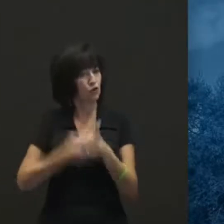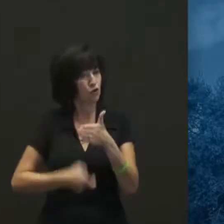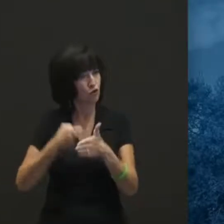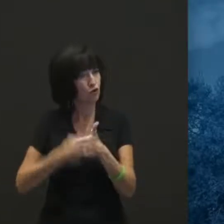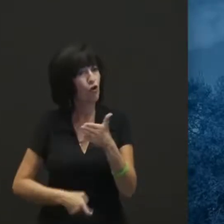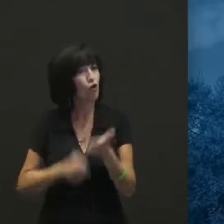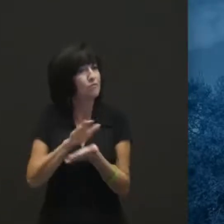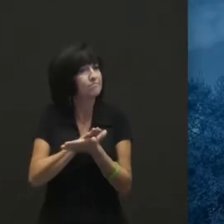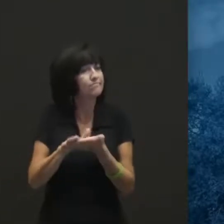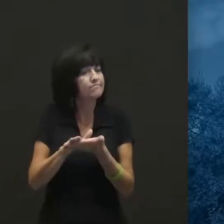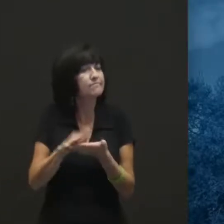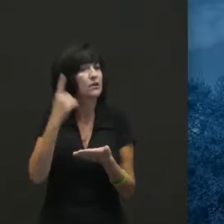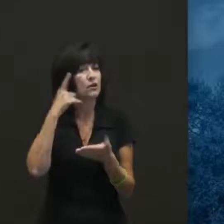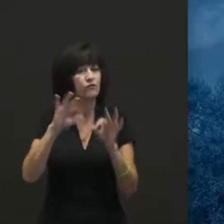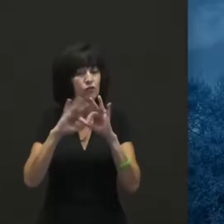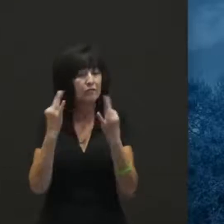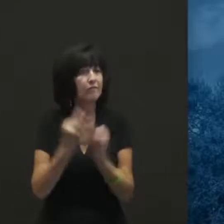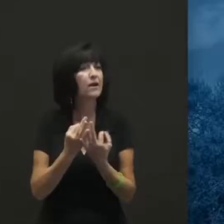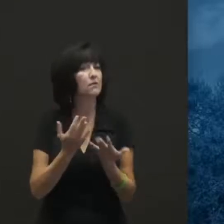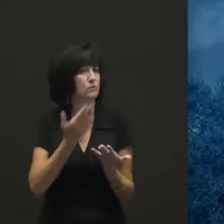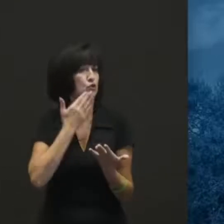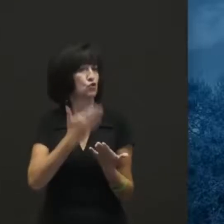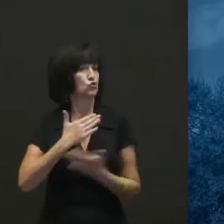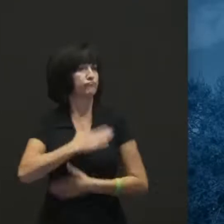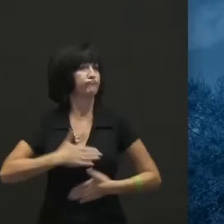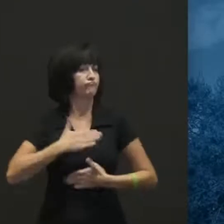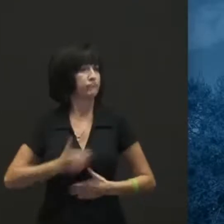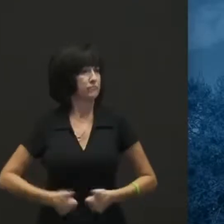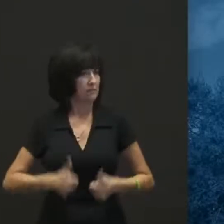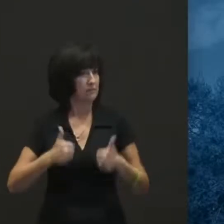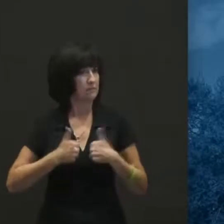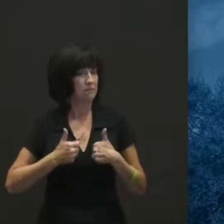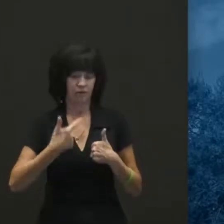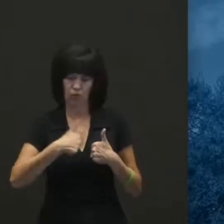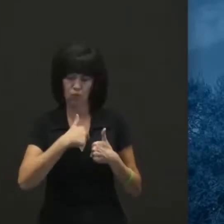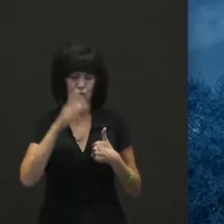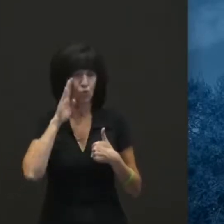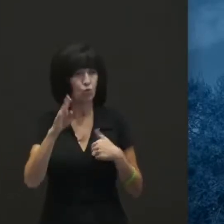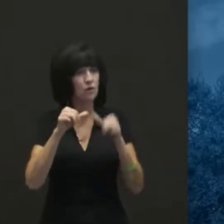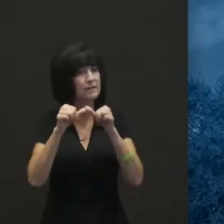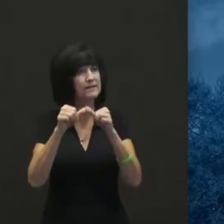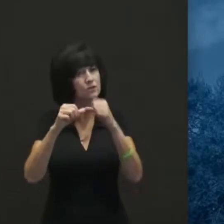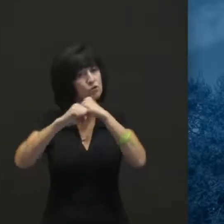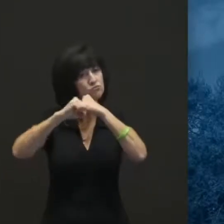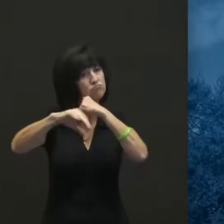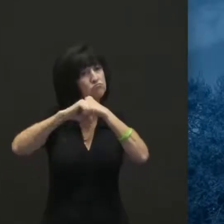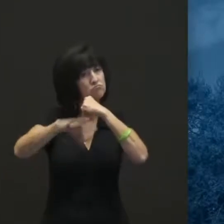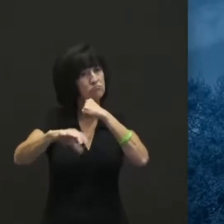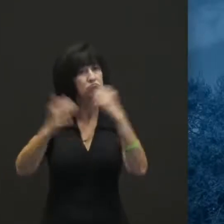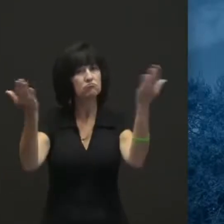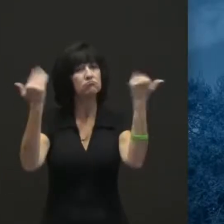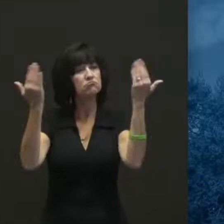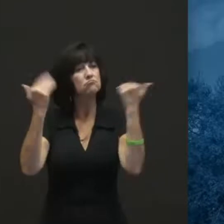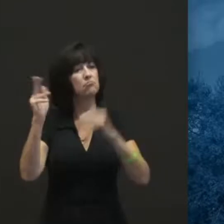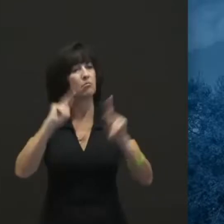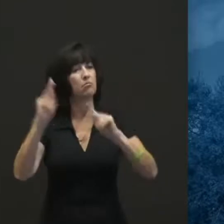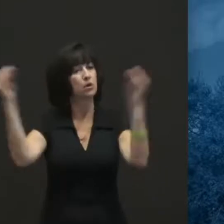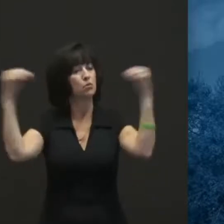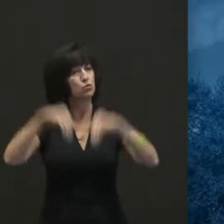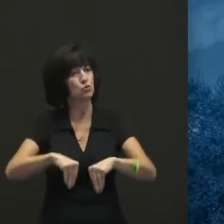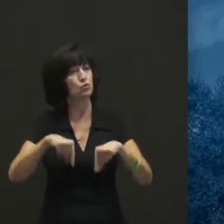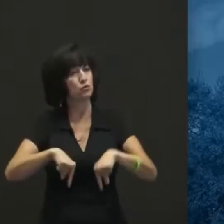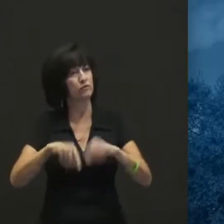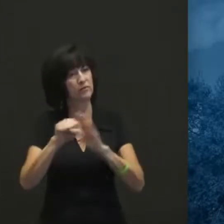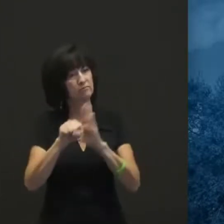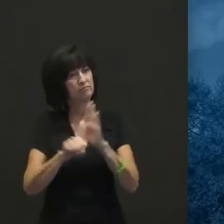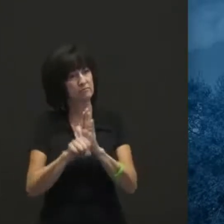strong workforce, and we'll continue to do that over the next series of months and years.